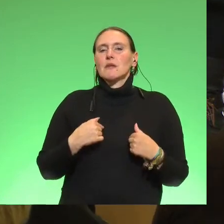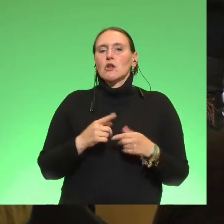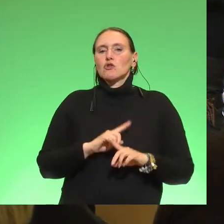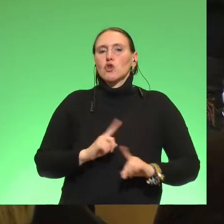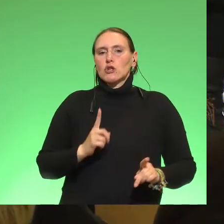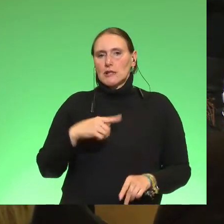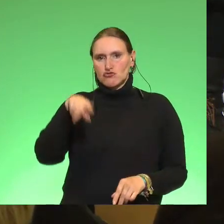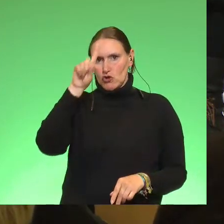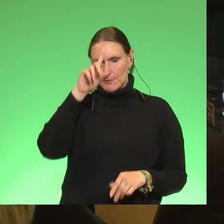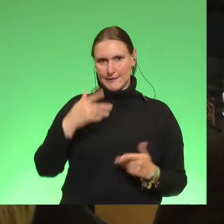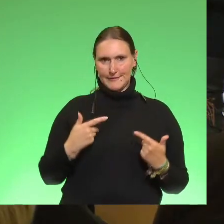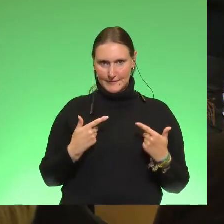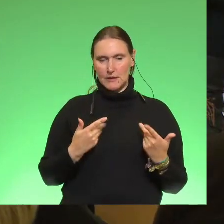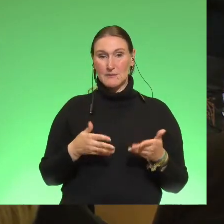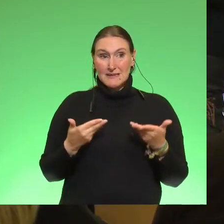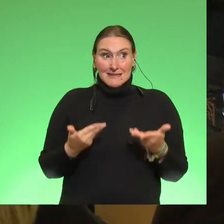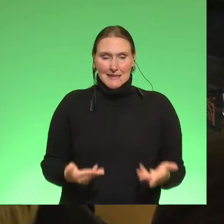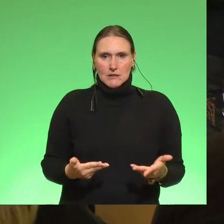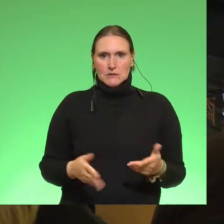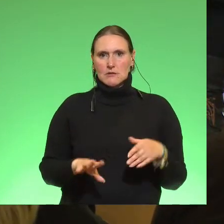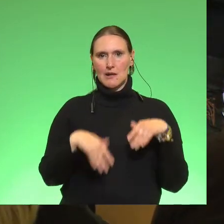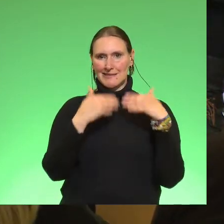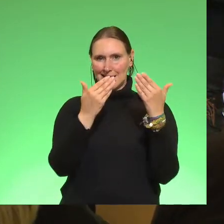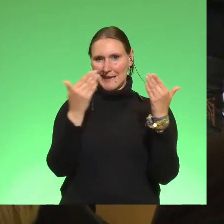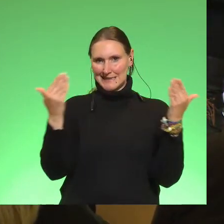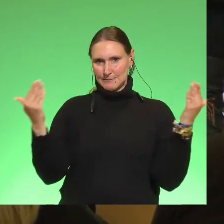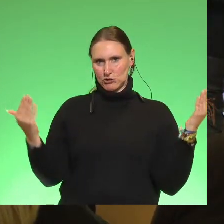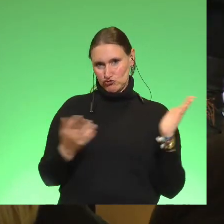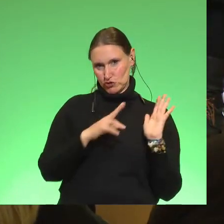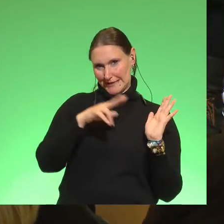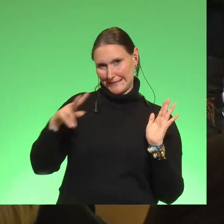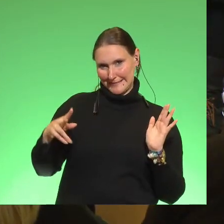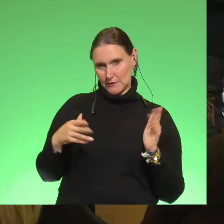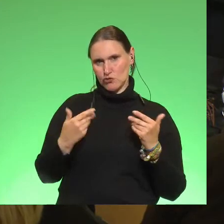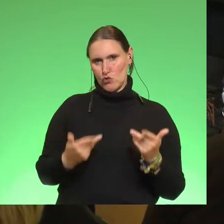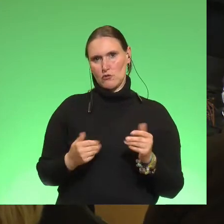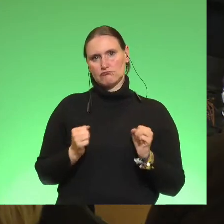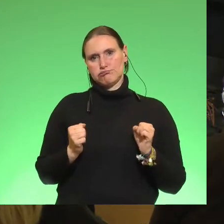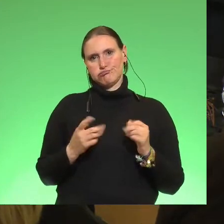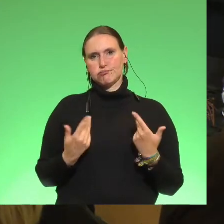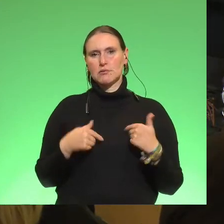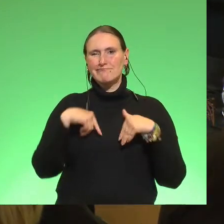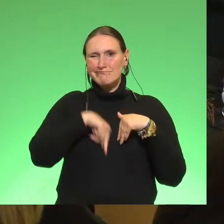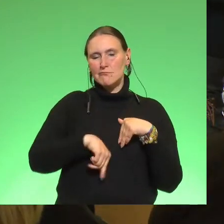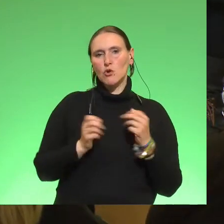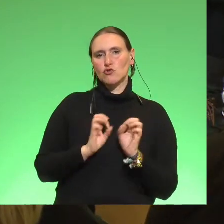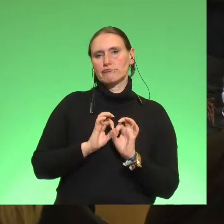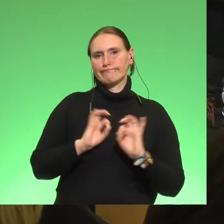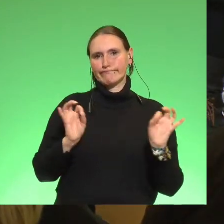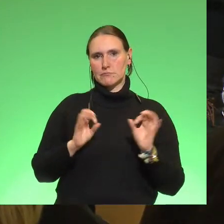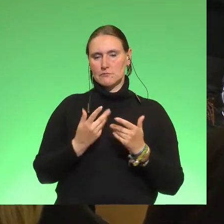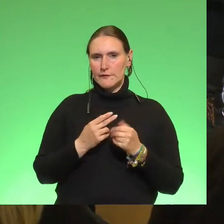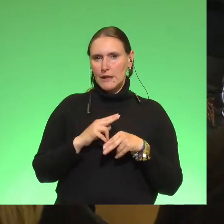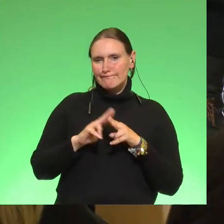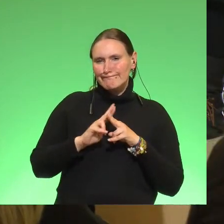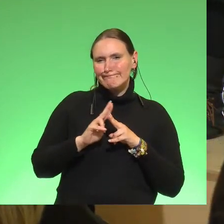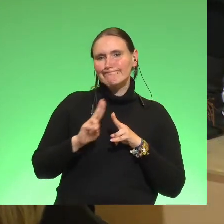by this exhibition, and I think this just proves the importance of this concept of